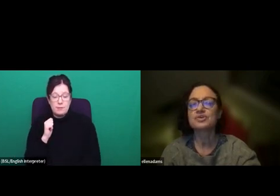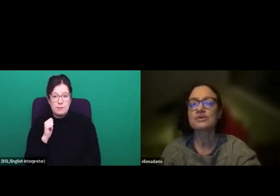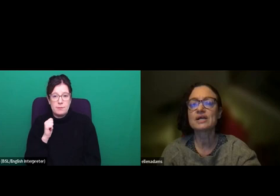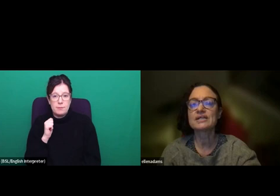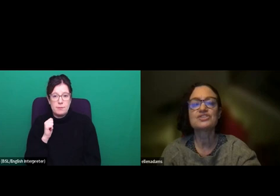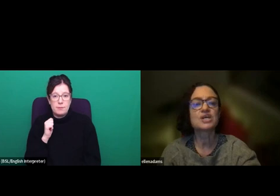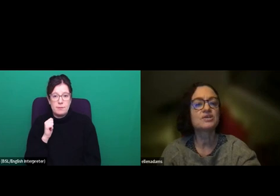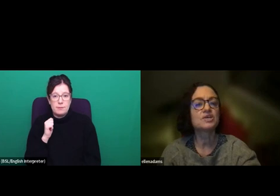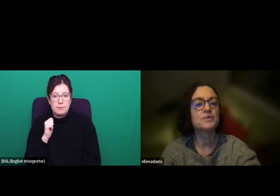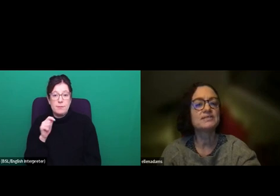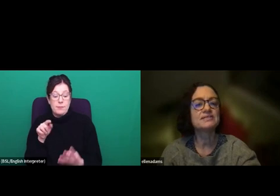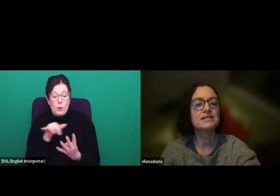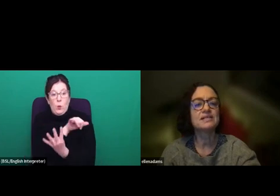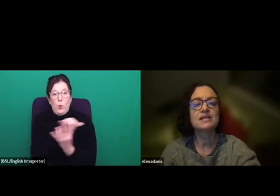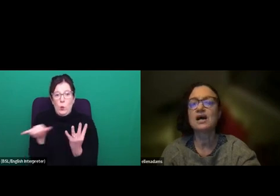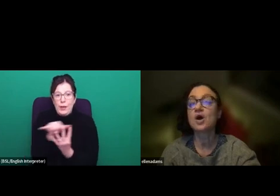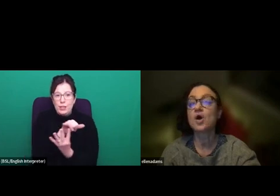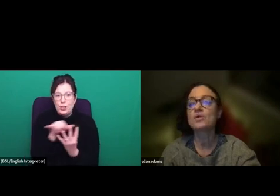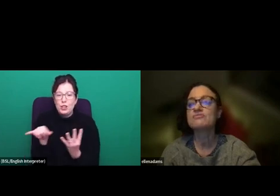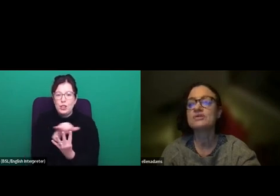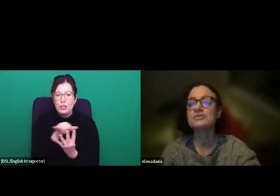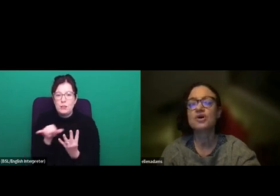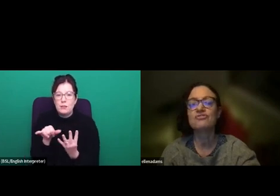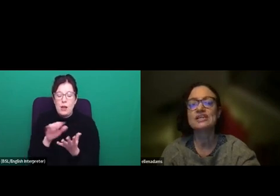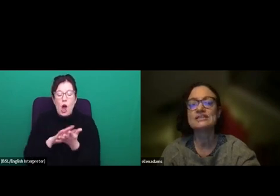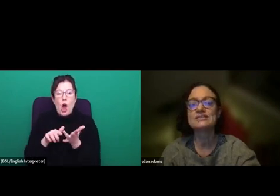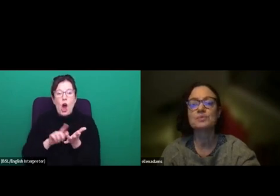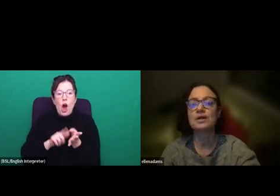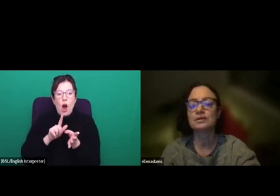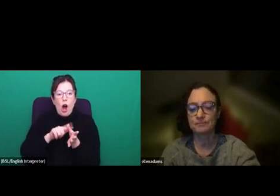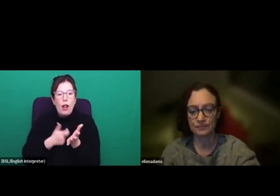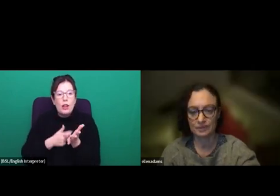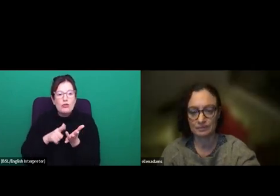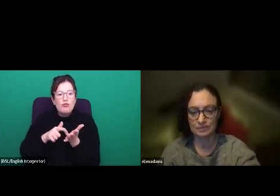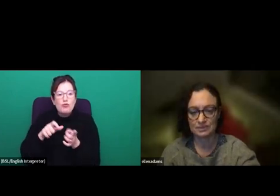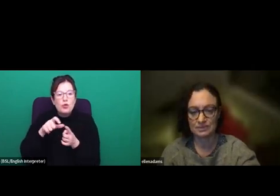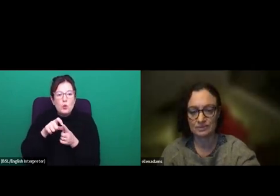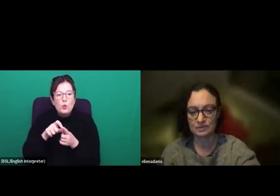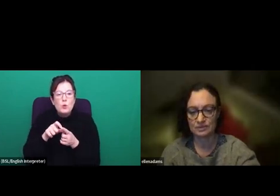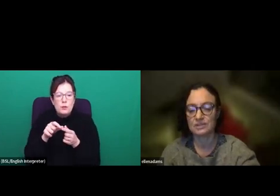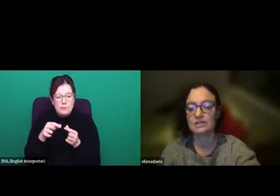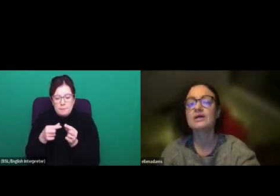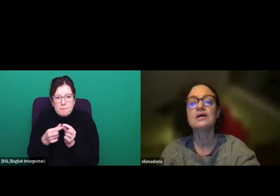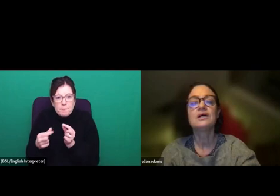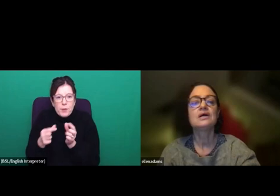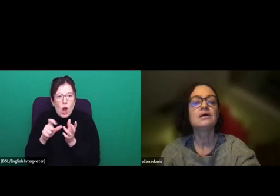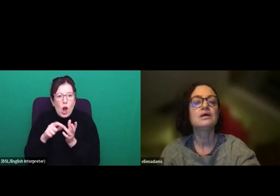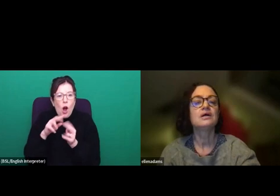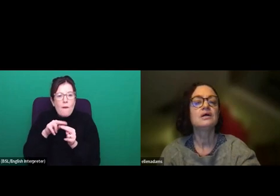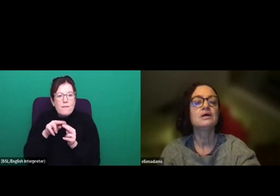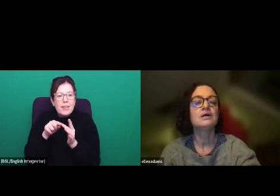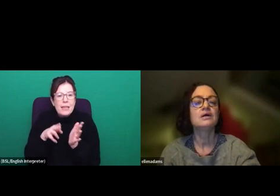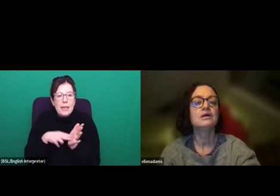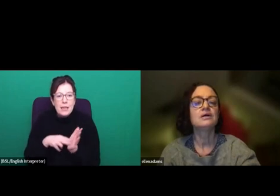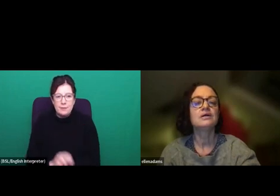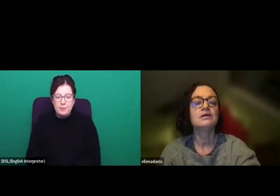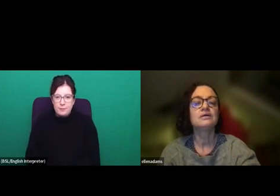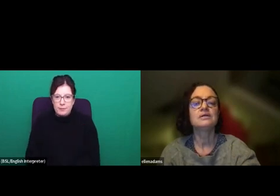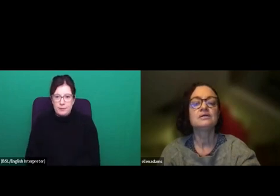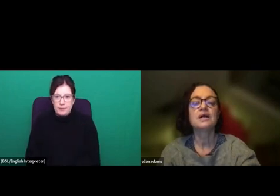the story I'm going to show you is the Holyrood Coffins one. Just see if I can.